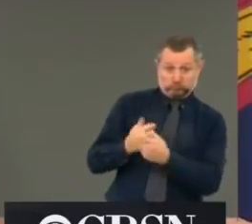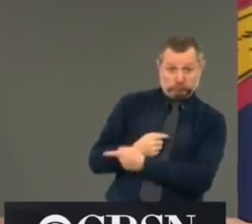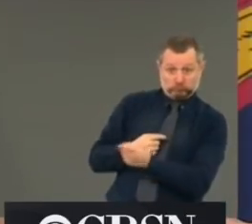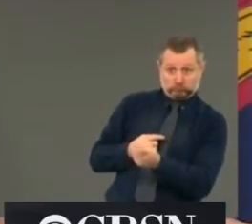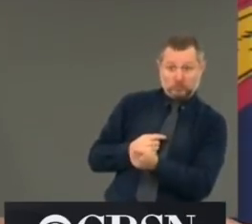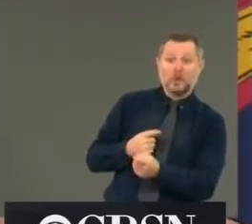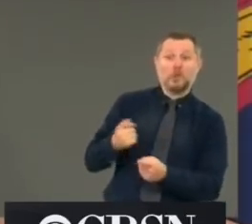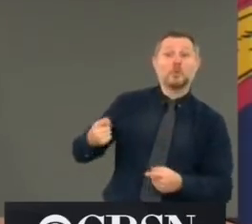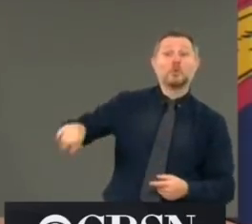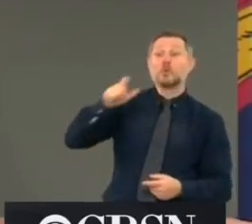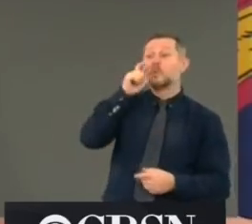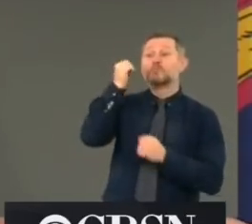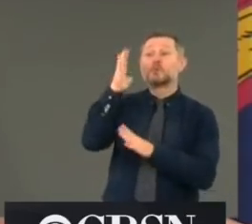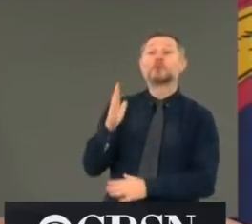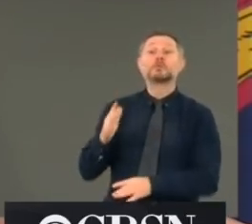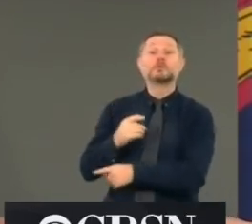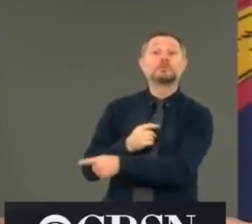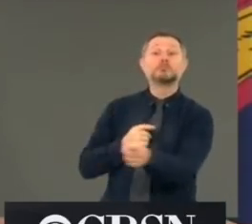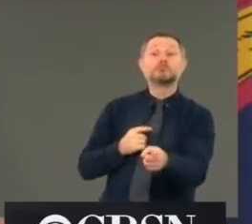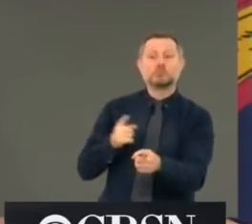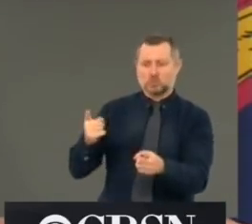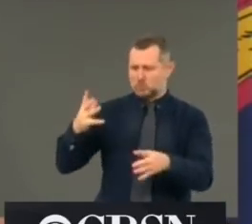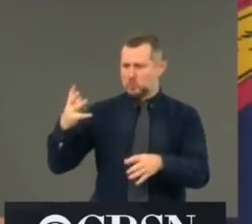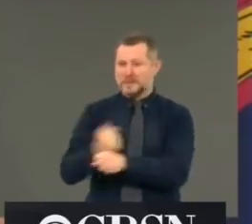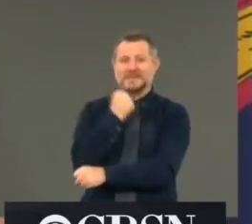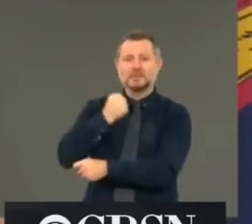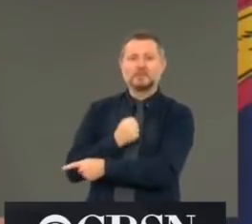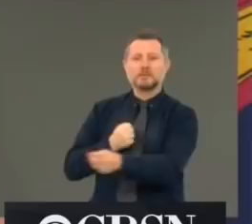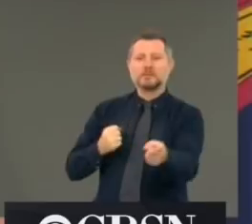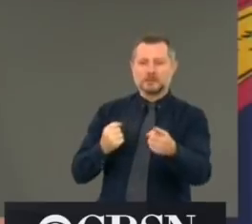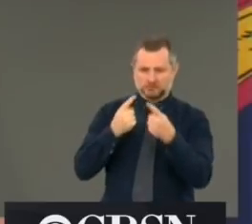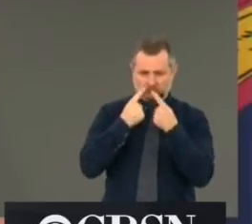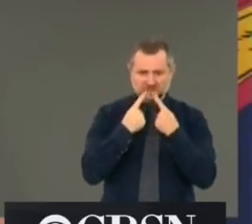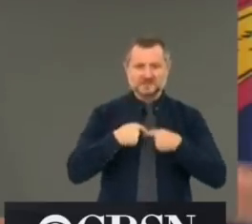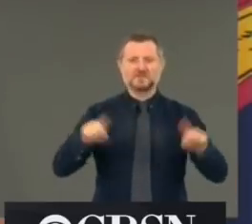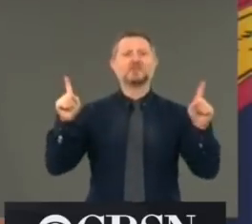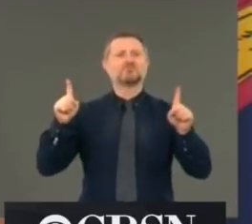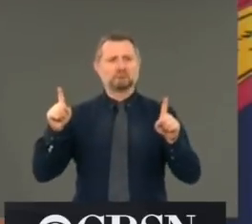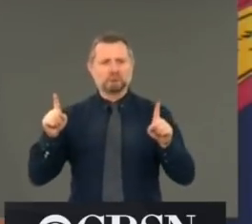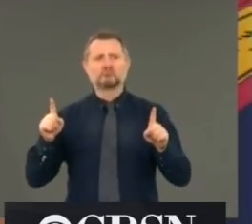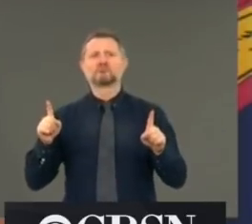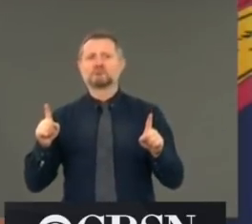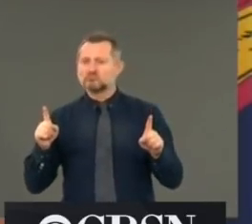won. You won. You accomplished your goal.